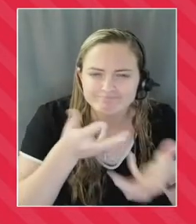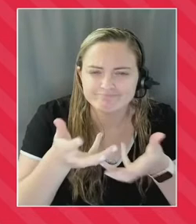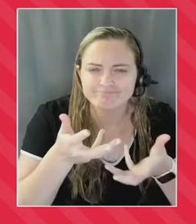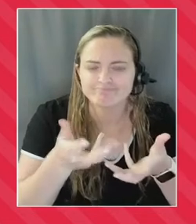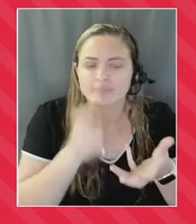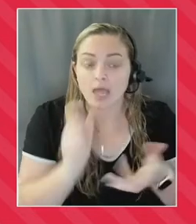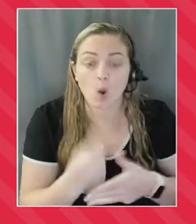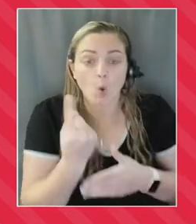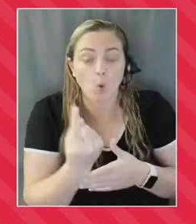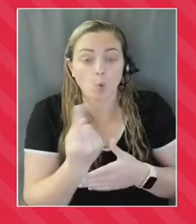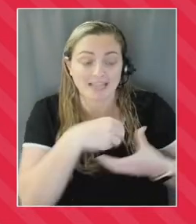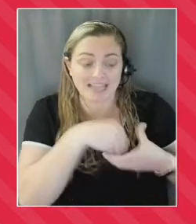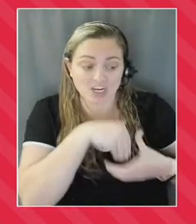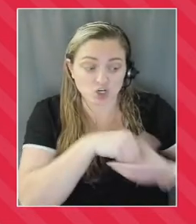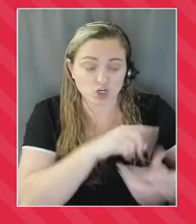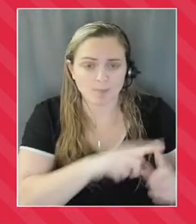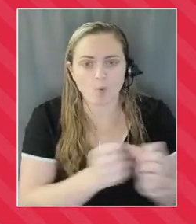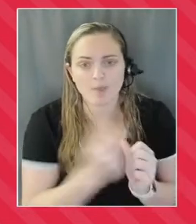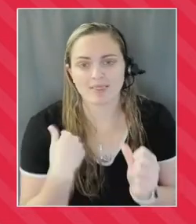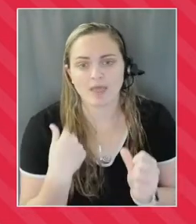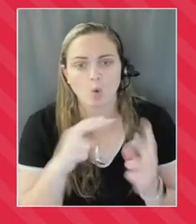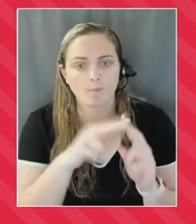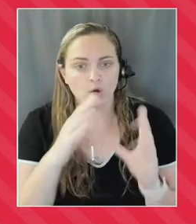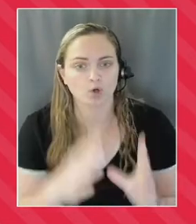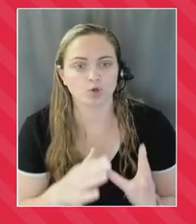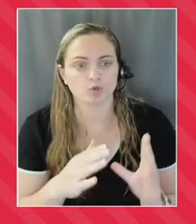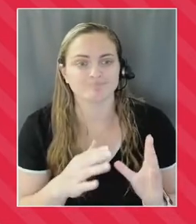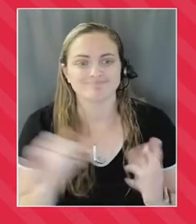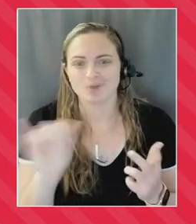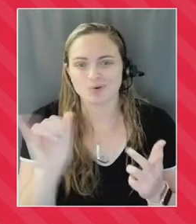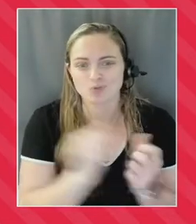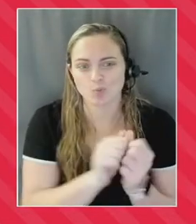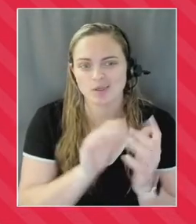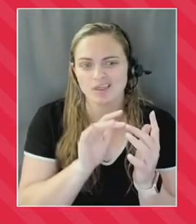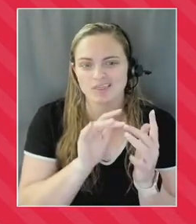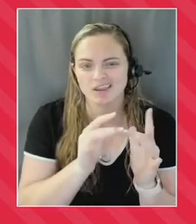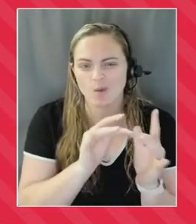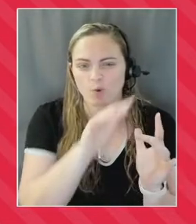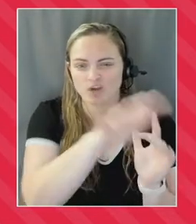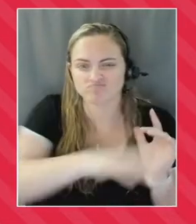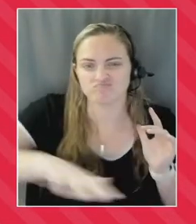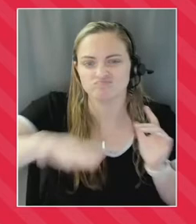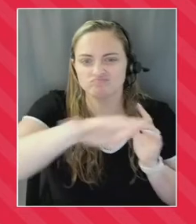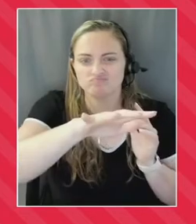only internally, but with our partners, and then also with the network across food banks across the